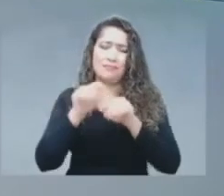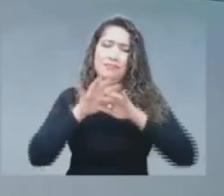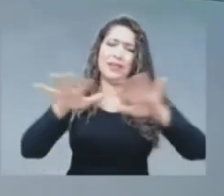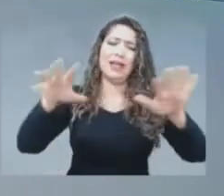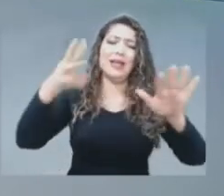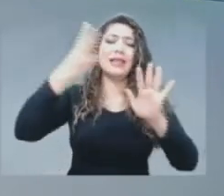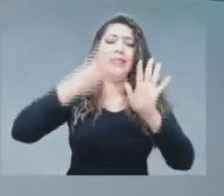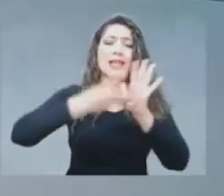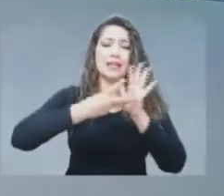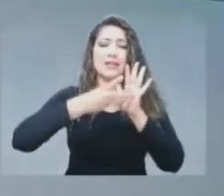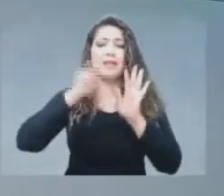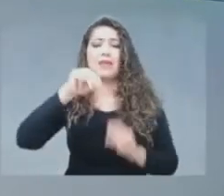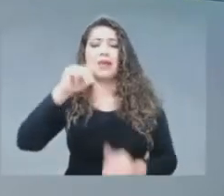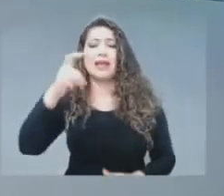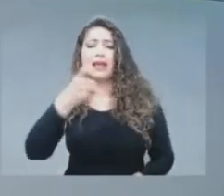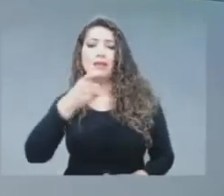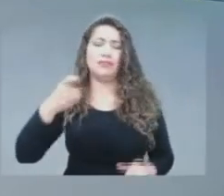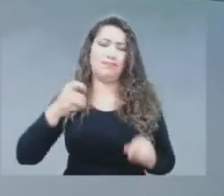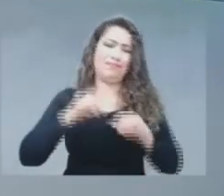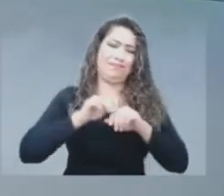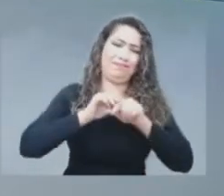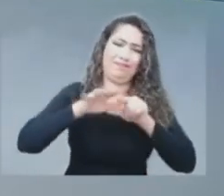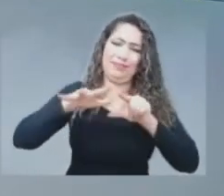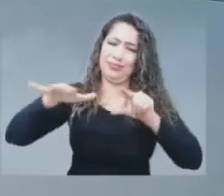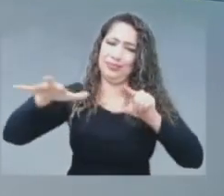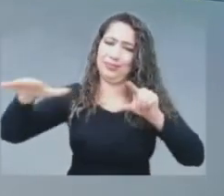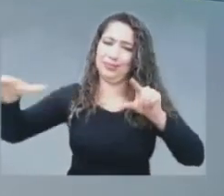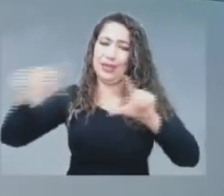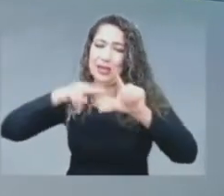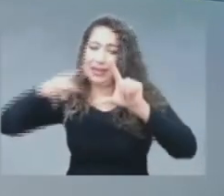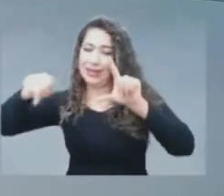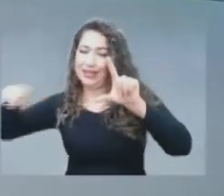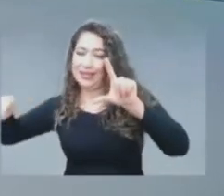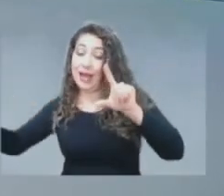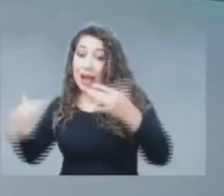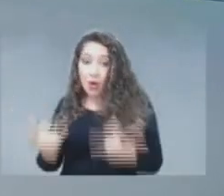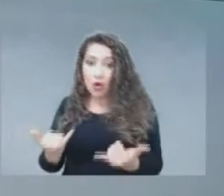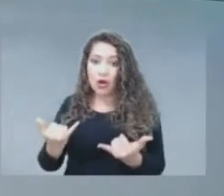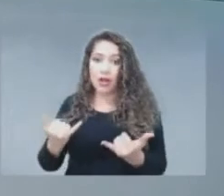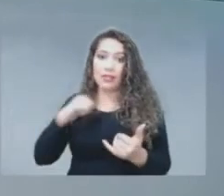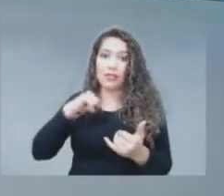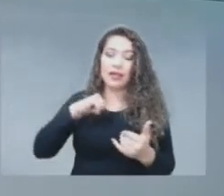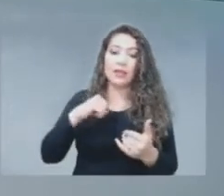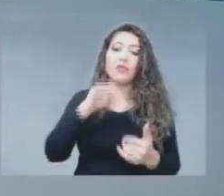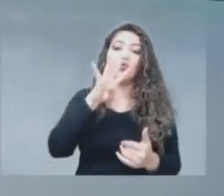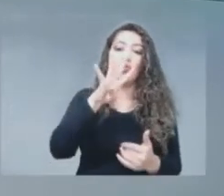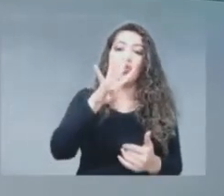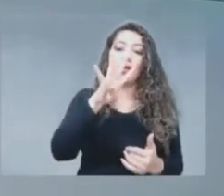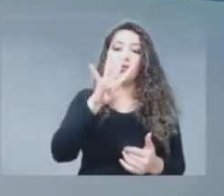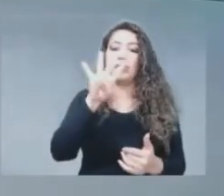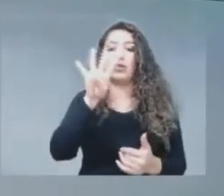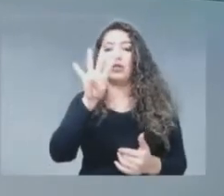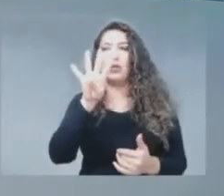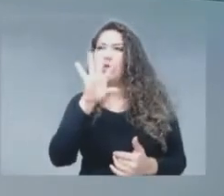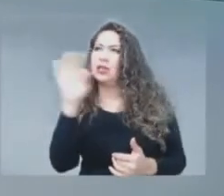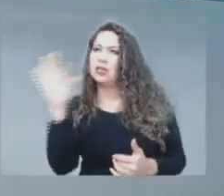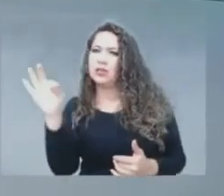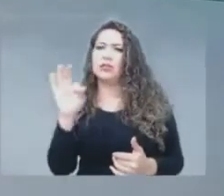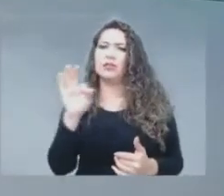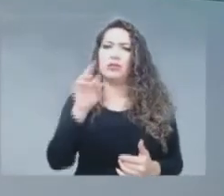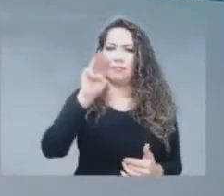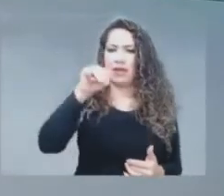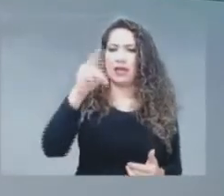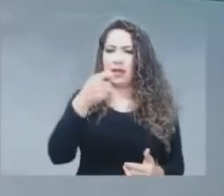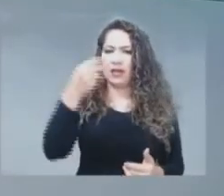over 23,000 megahertz of spectrum. Right now, we have available about 400 megahertz